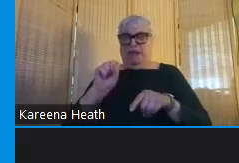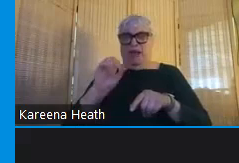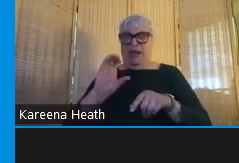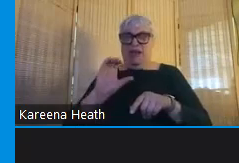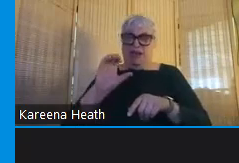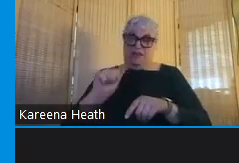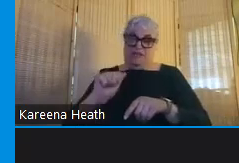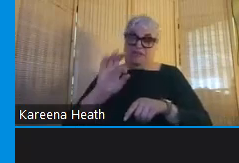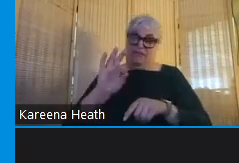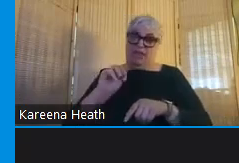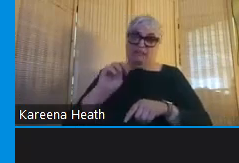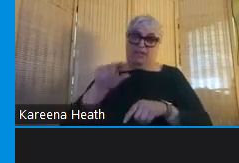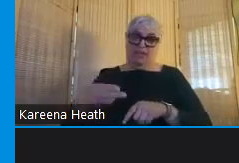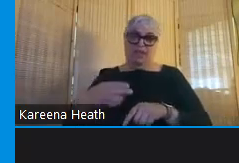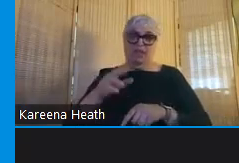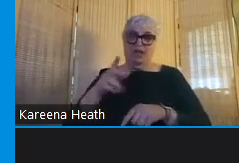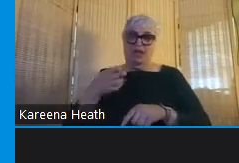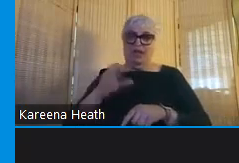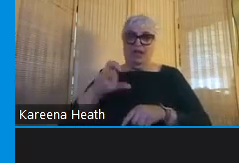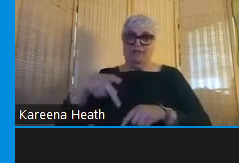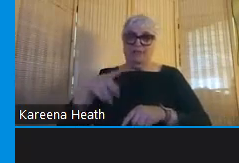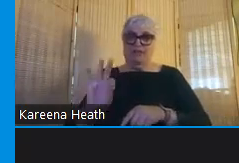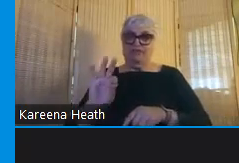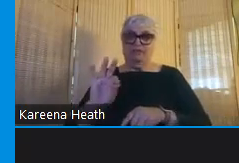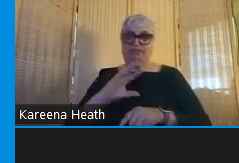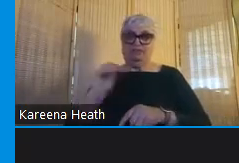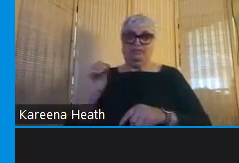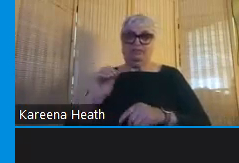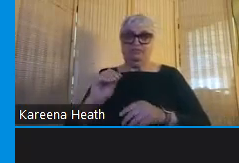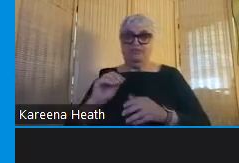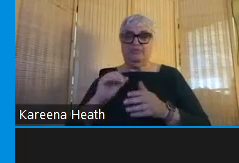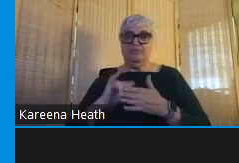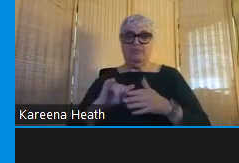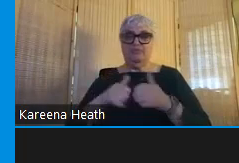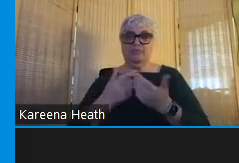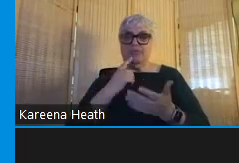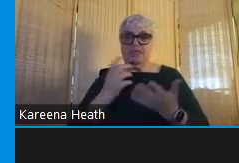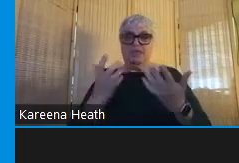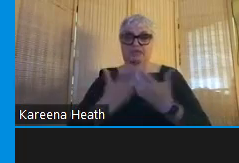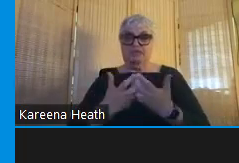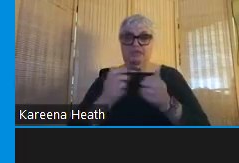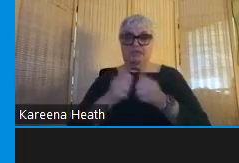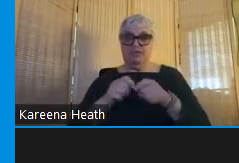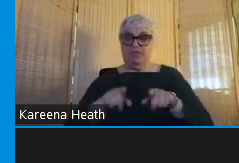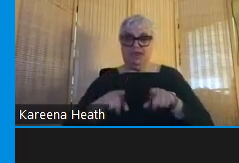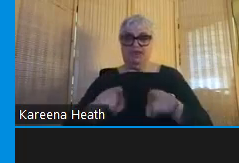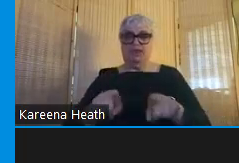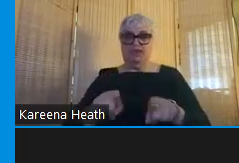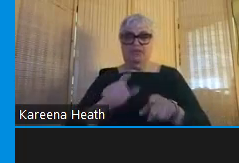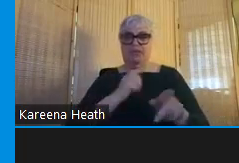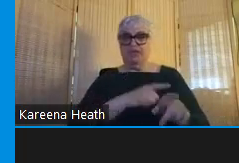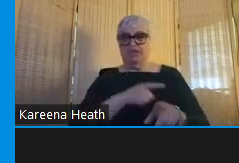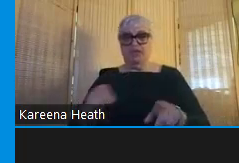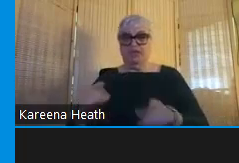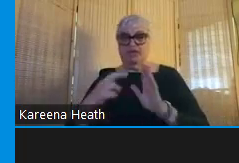really closely also with HCPF in determining these 2 levels and how they'll fit within the continuum. In terms of our rules, though, they